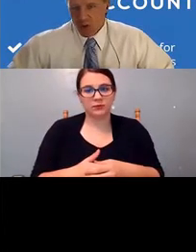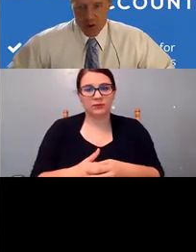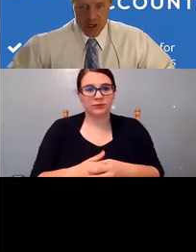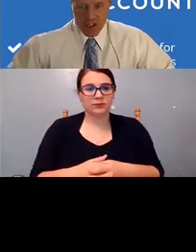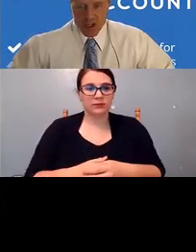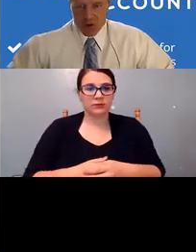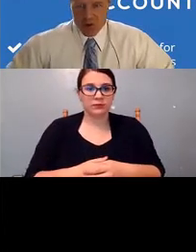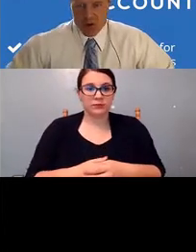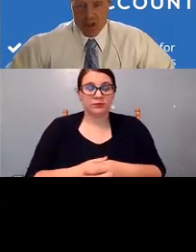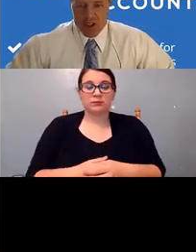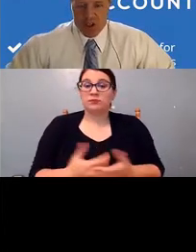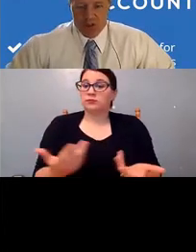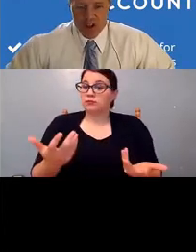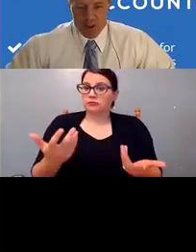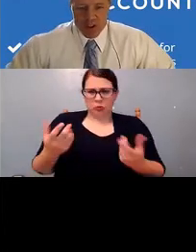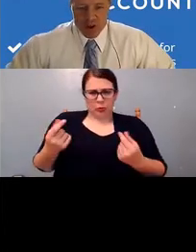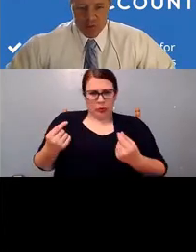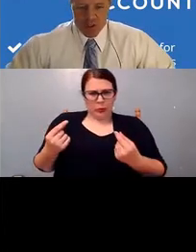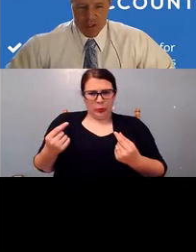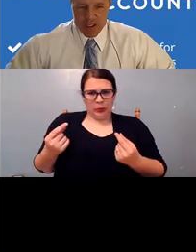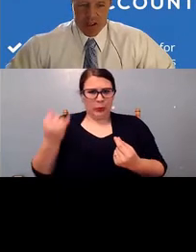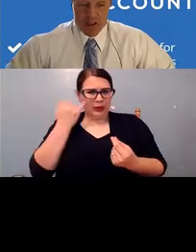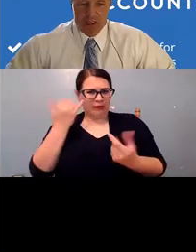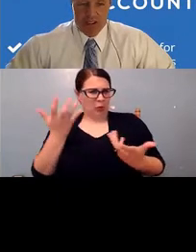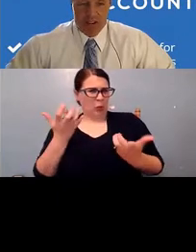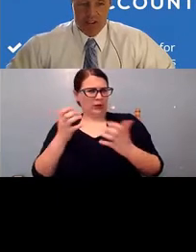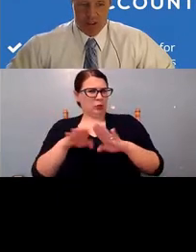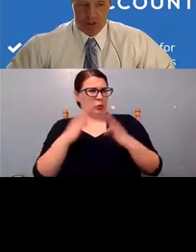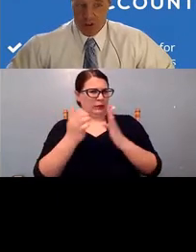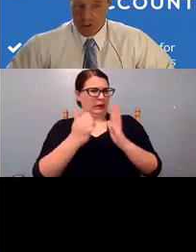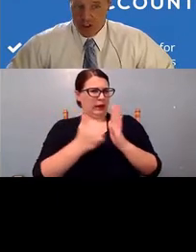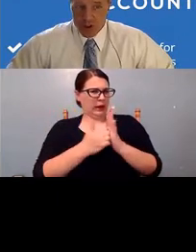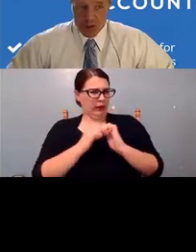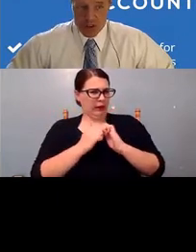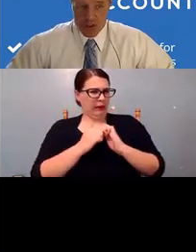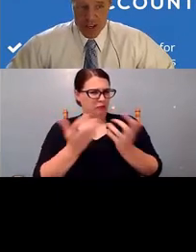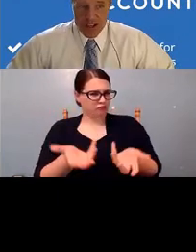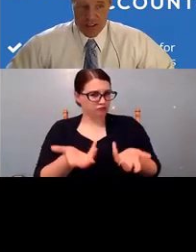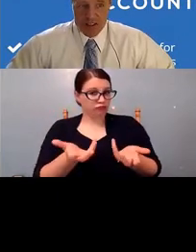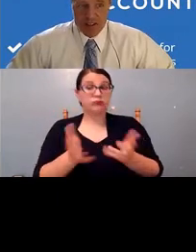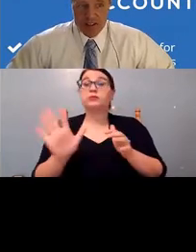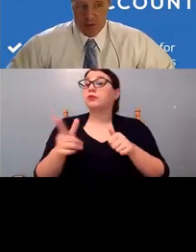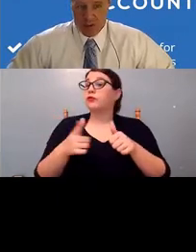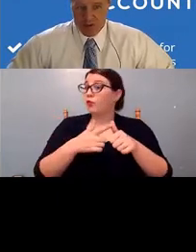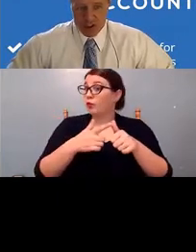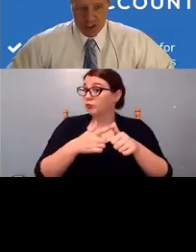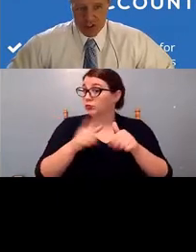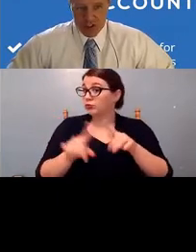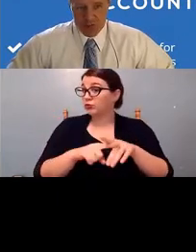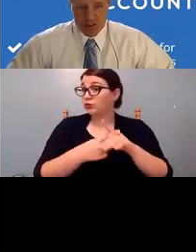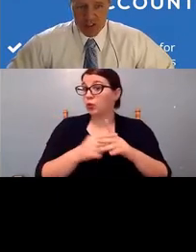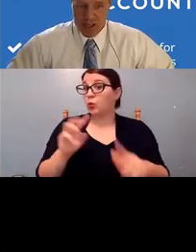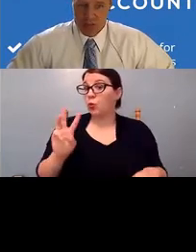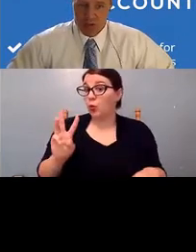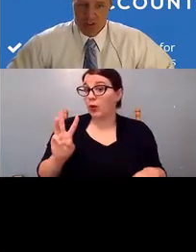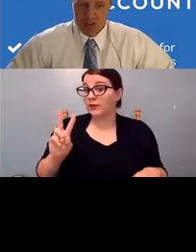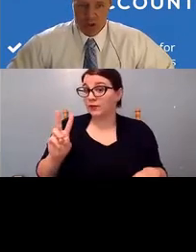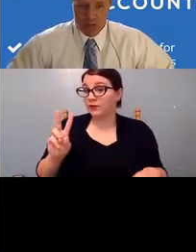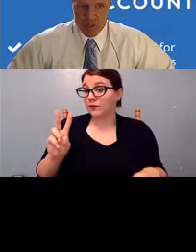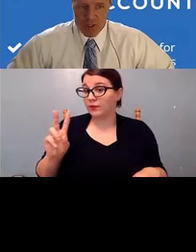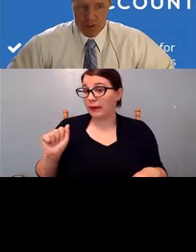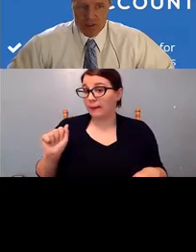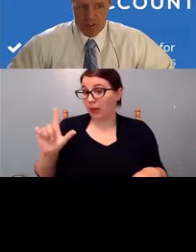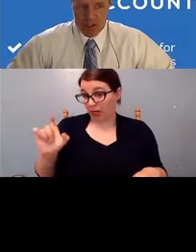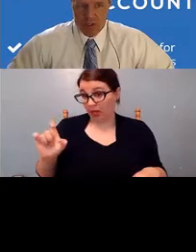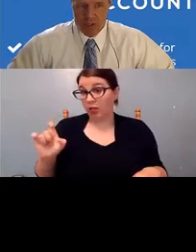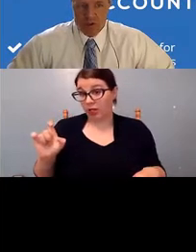So where do I go and what do I do if I want to open an account? So first you would start at West Virginia, WVABLE's